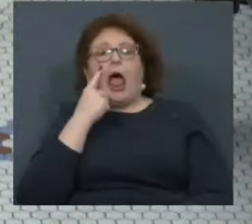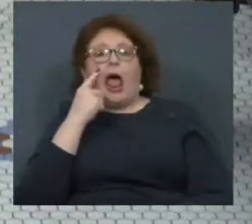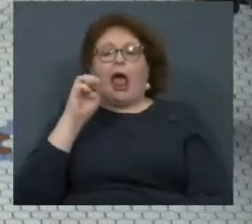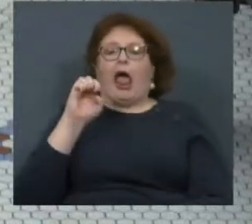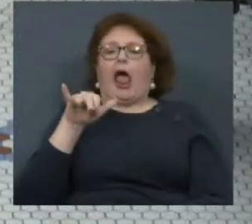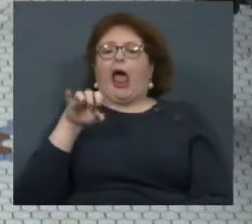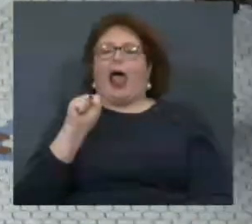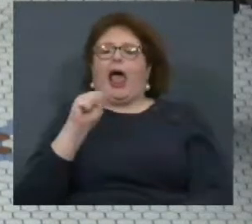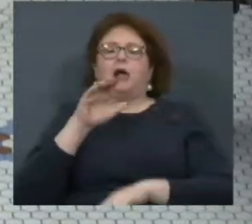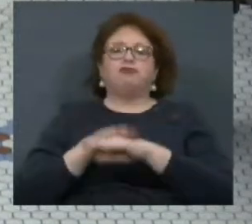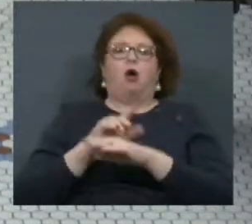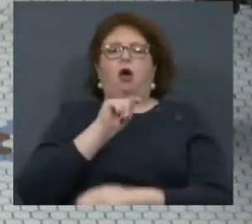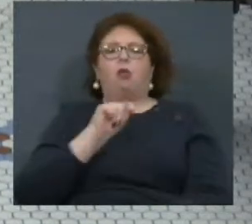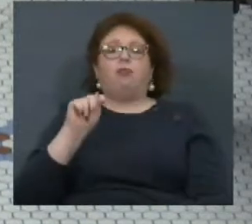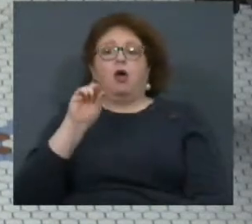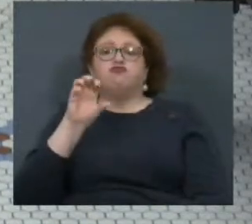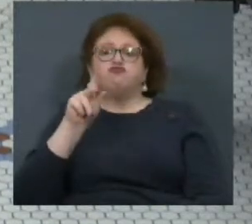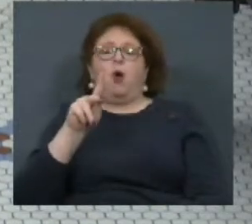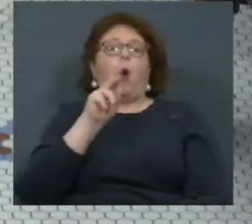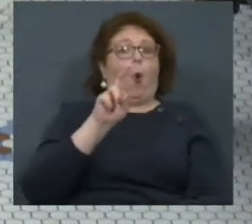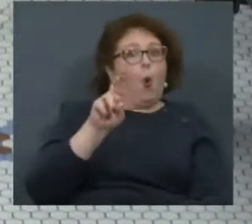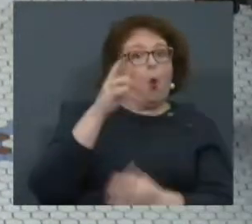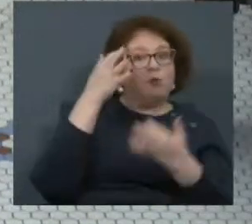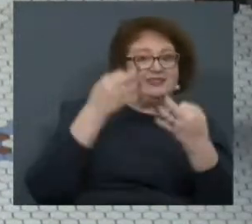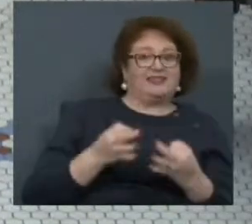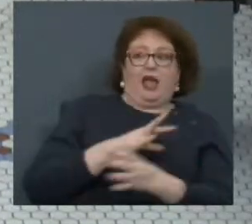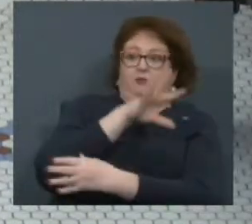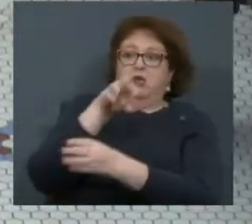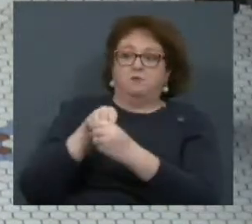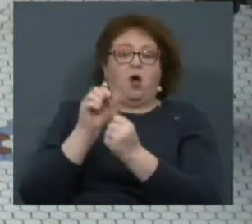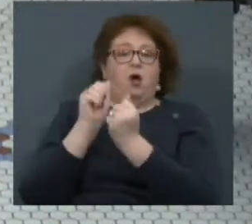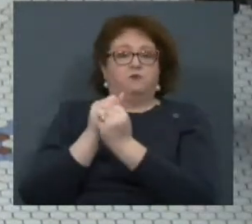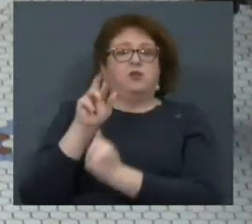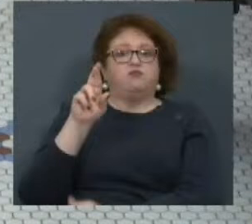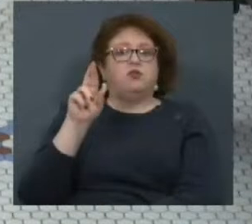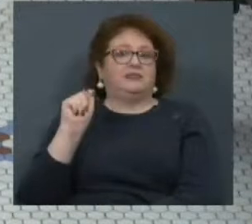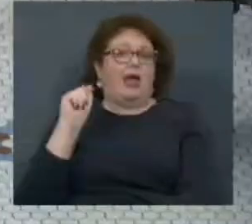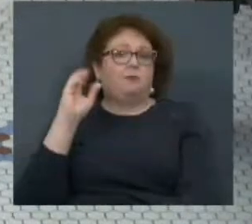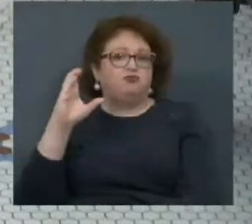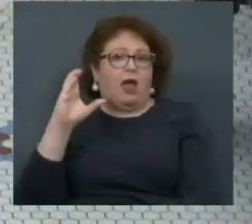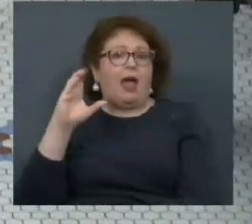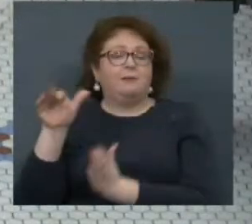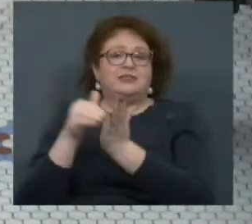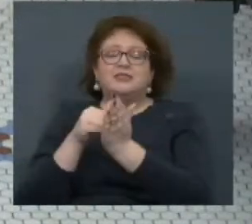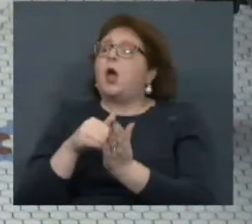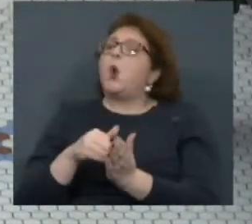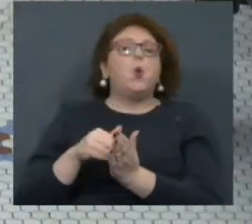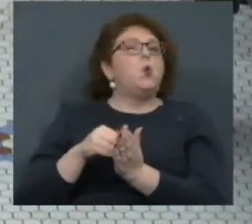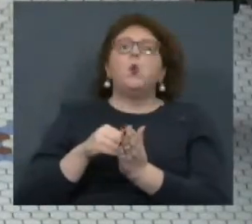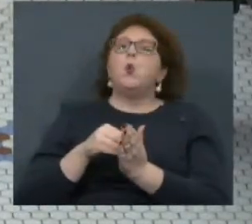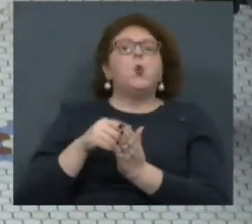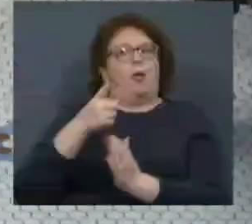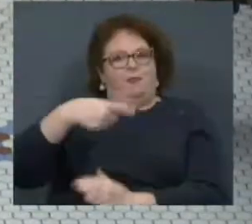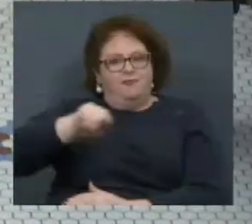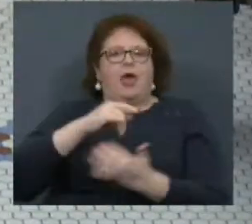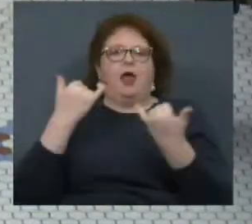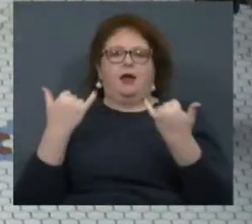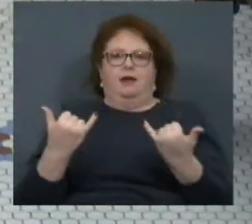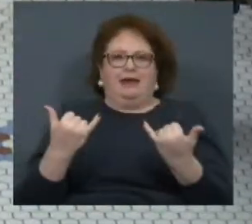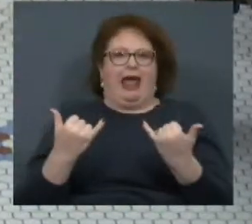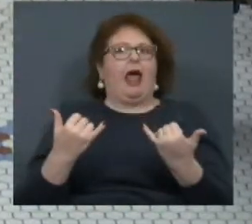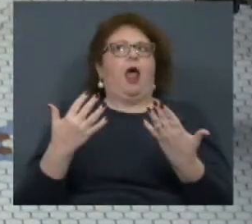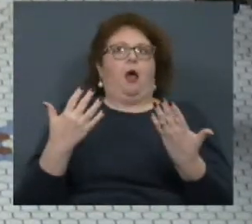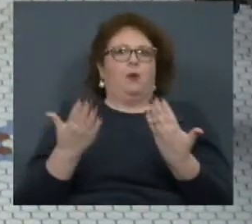be a part of this real-time crime center. It exposes them as well. We also have